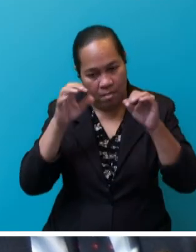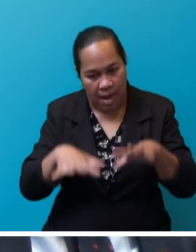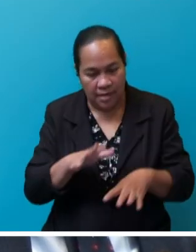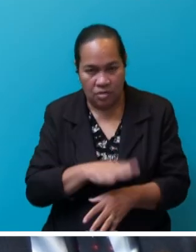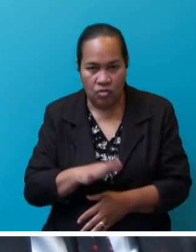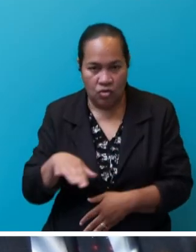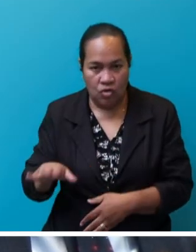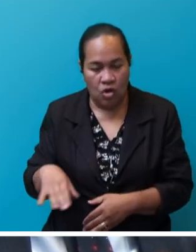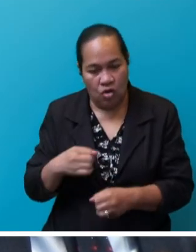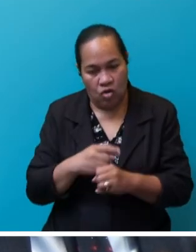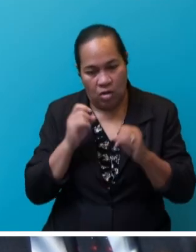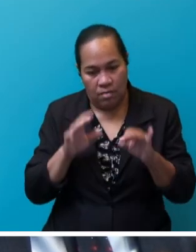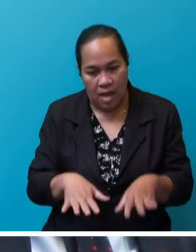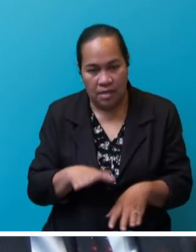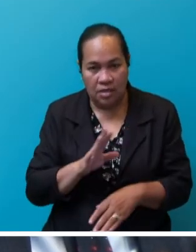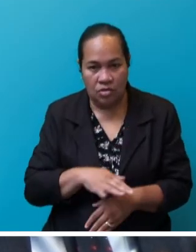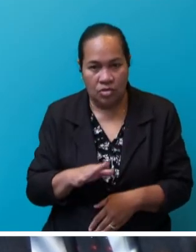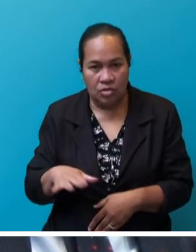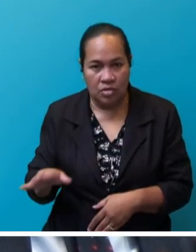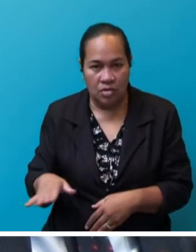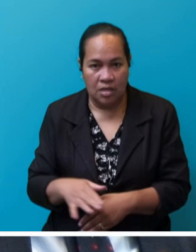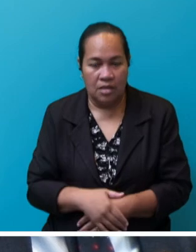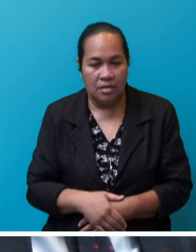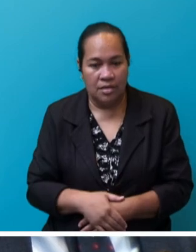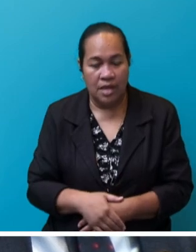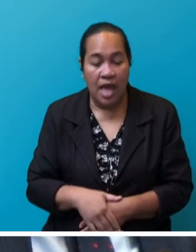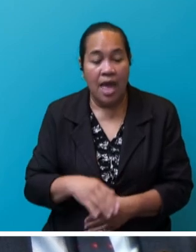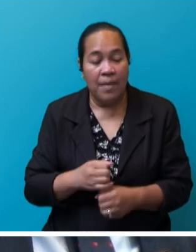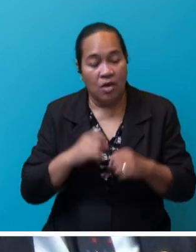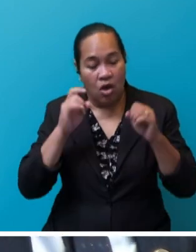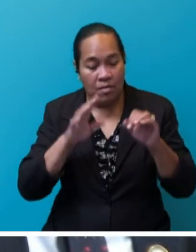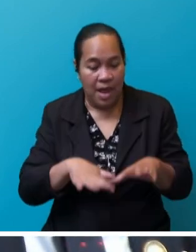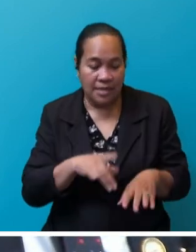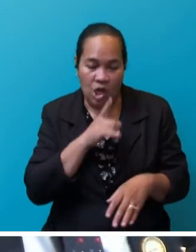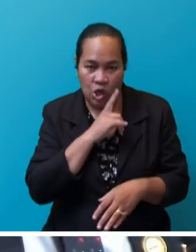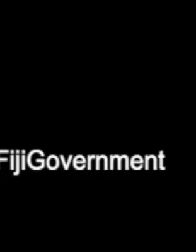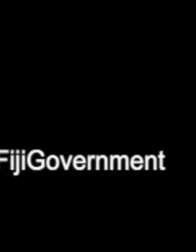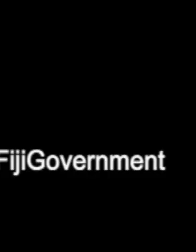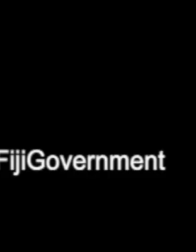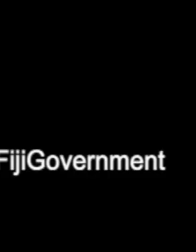may God bless our children, may God bless our girls. Thank you, Madam Deputy Speaker.